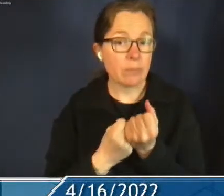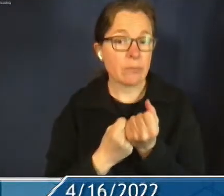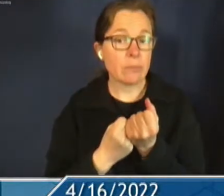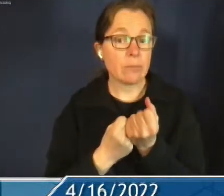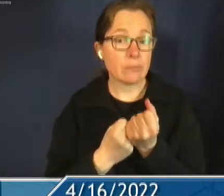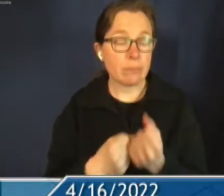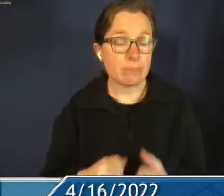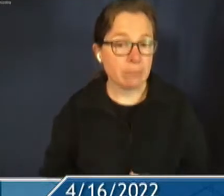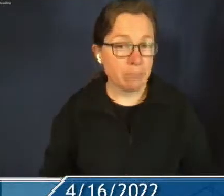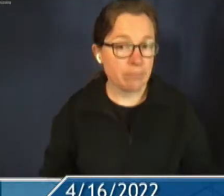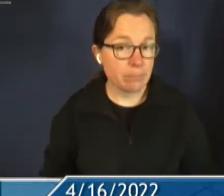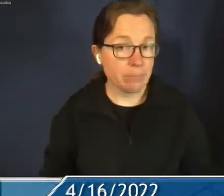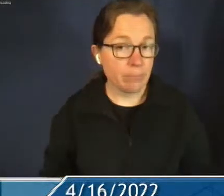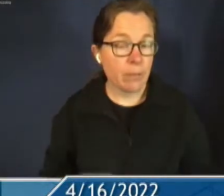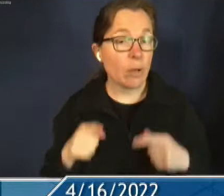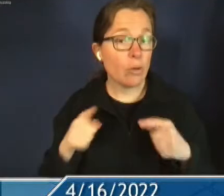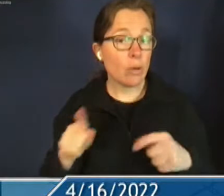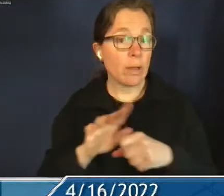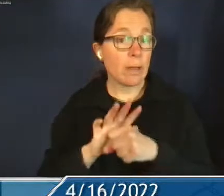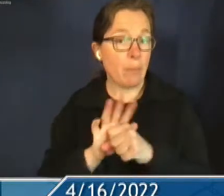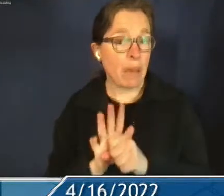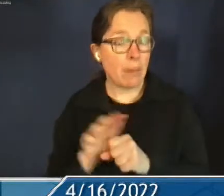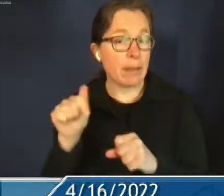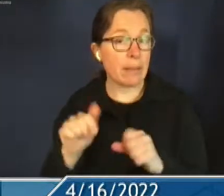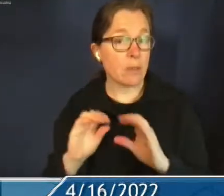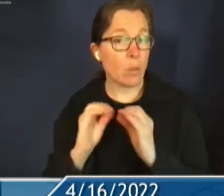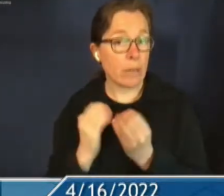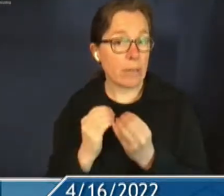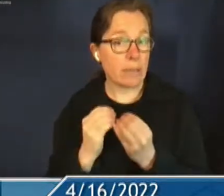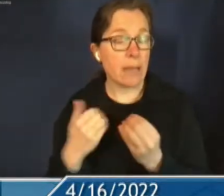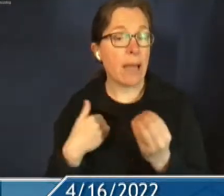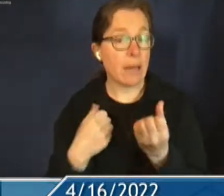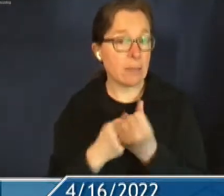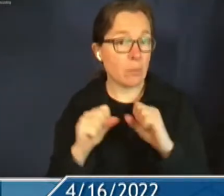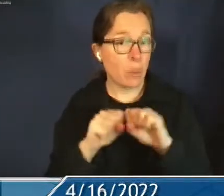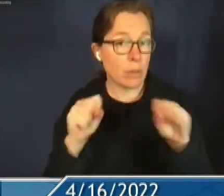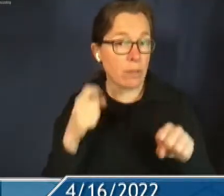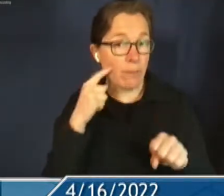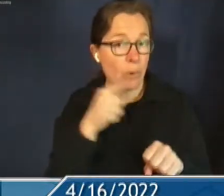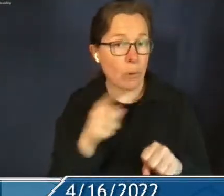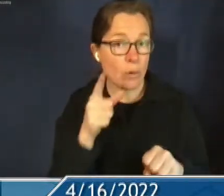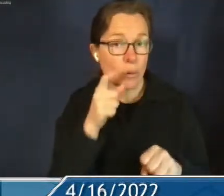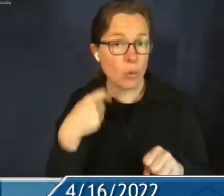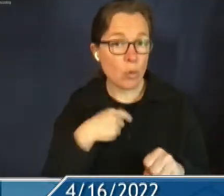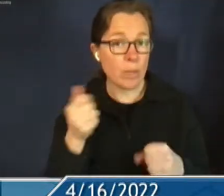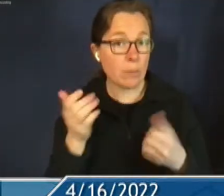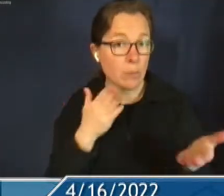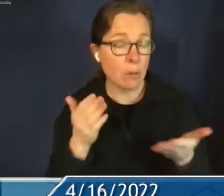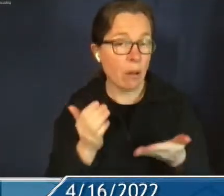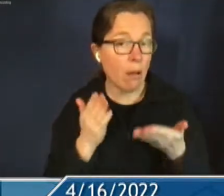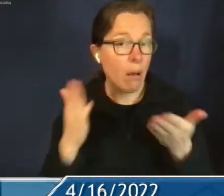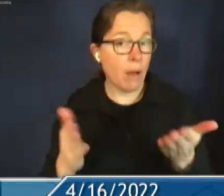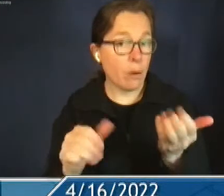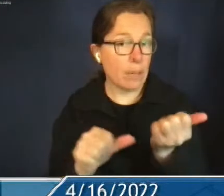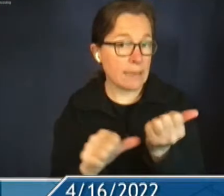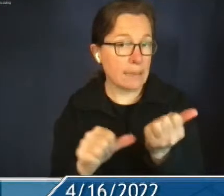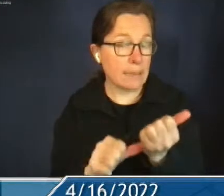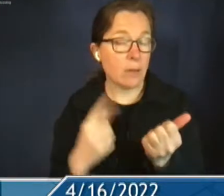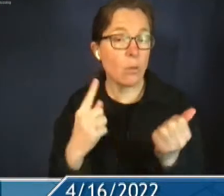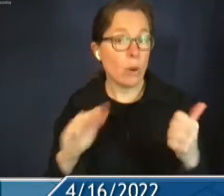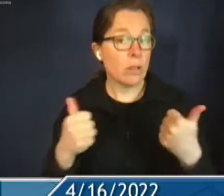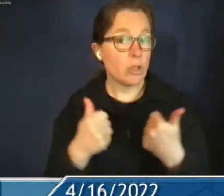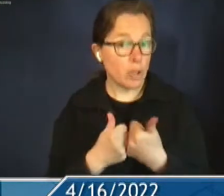Coalition partners. During the pandemic, our organizations were a support system for those that we serve, providing assistance and relief. One of the many challenges nonprofits